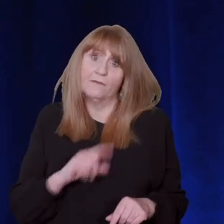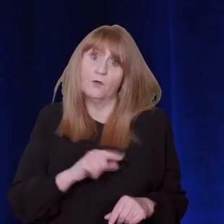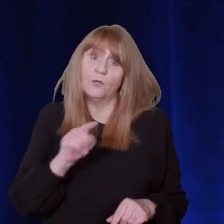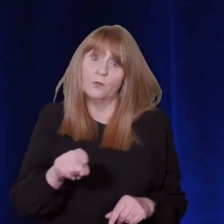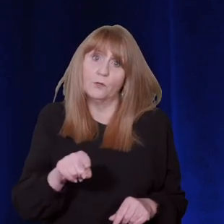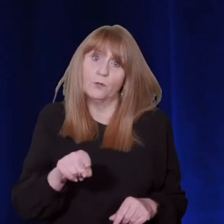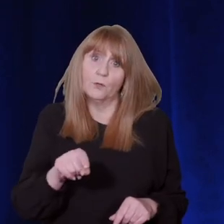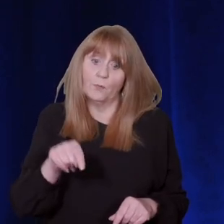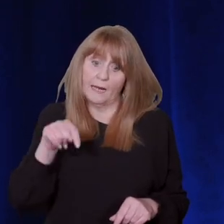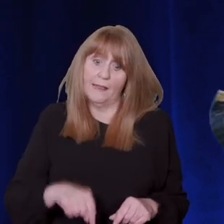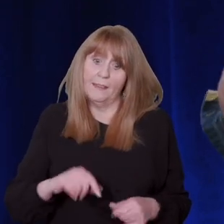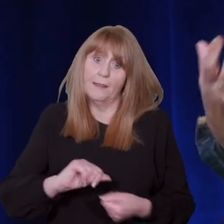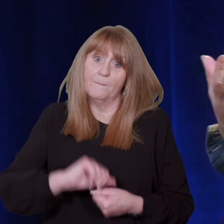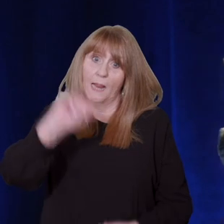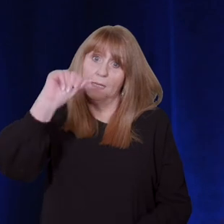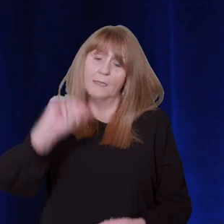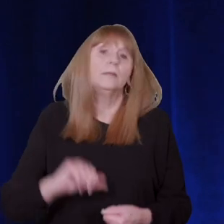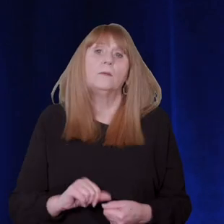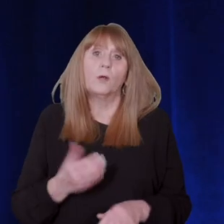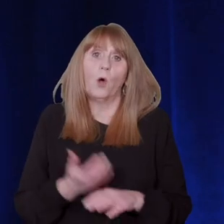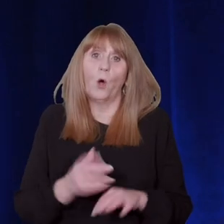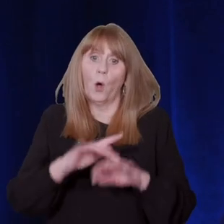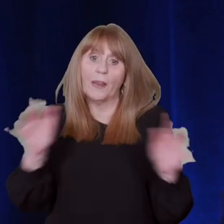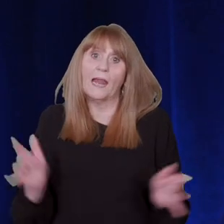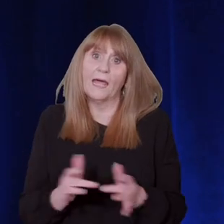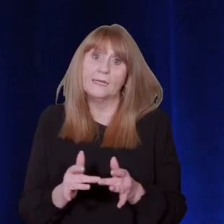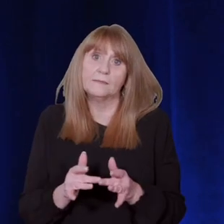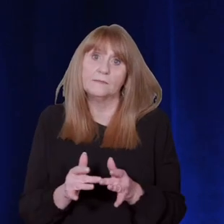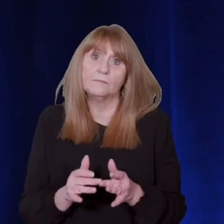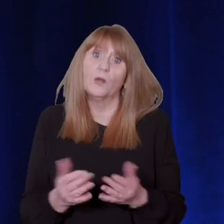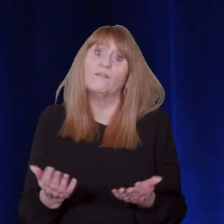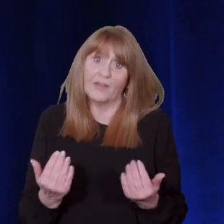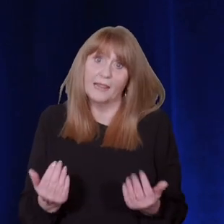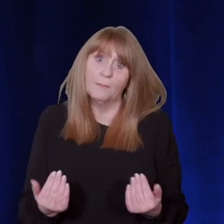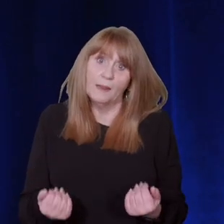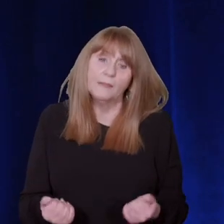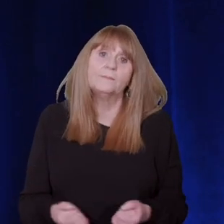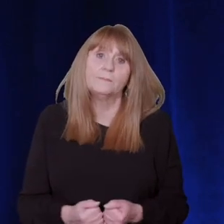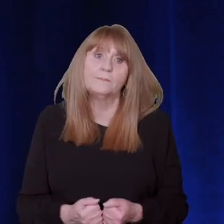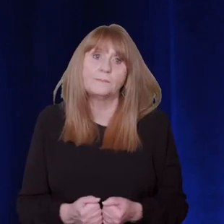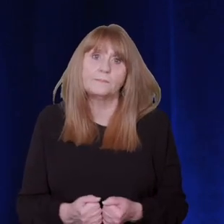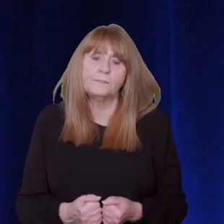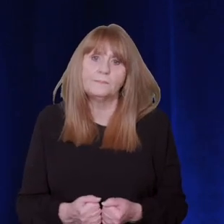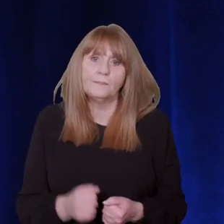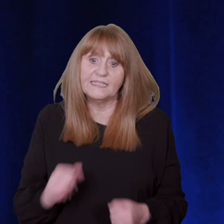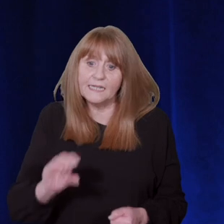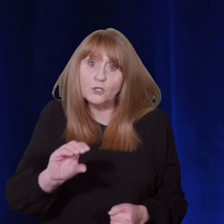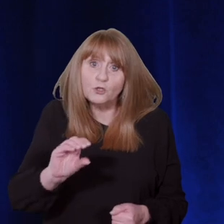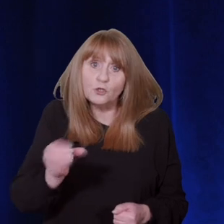buildings, we're online, we're available. We have lots of different programs that you can connect with. Stay tuned for